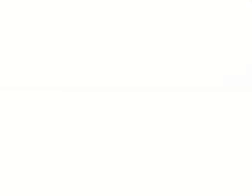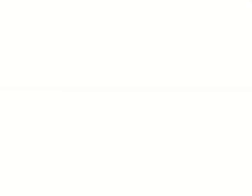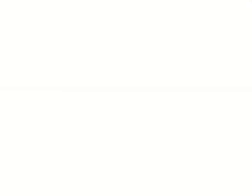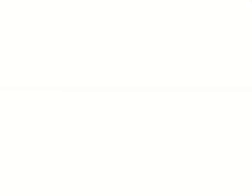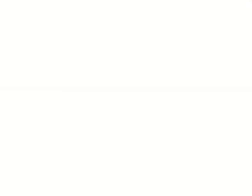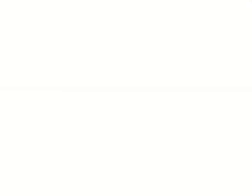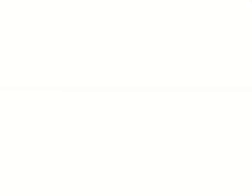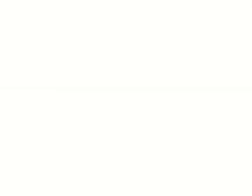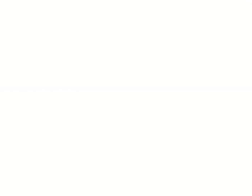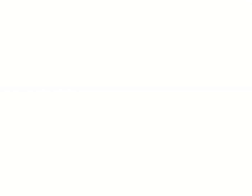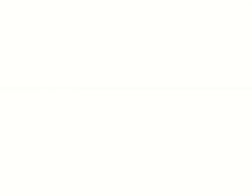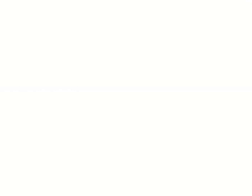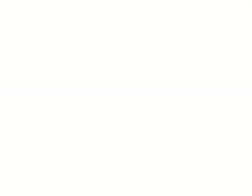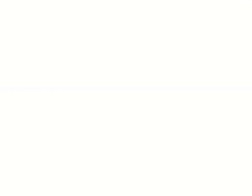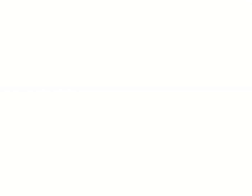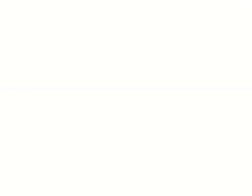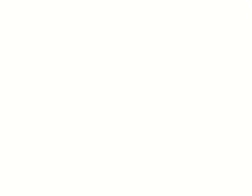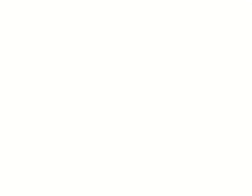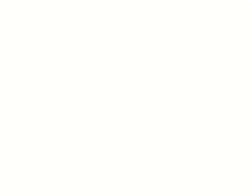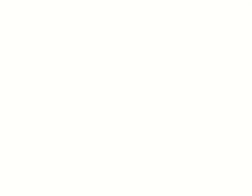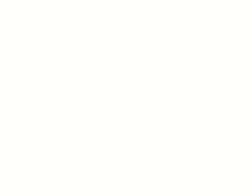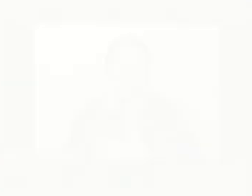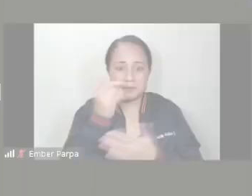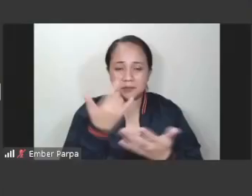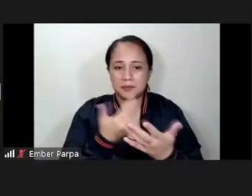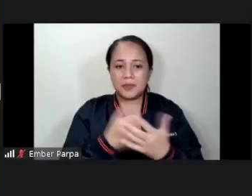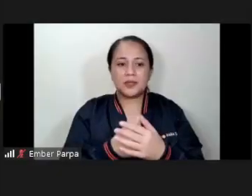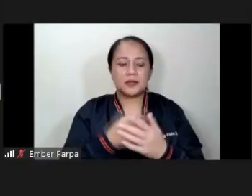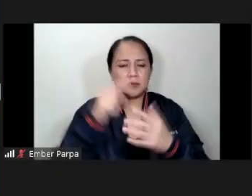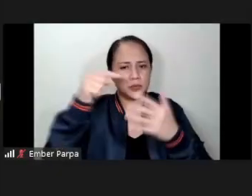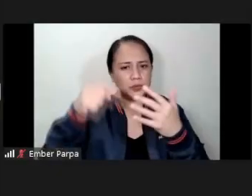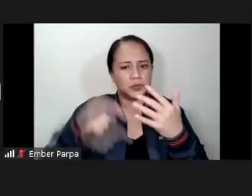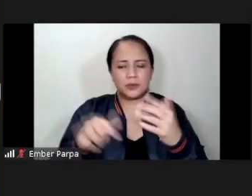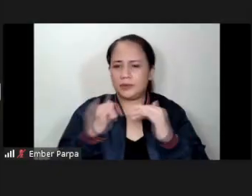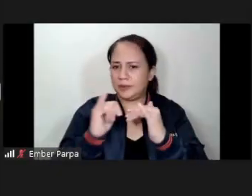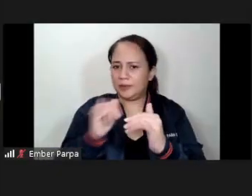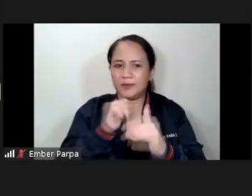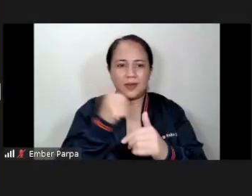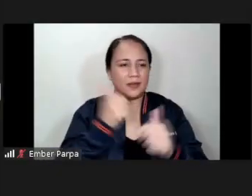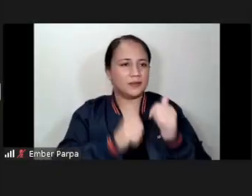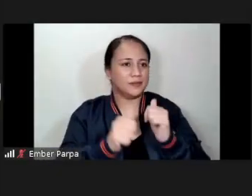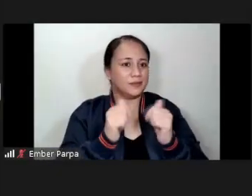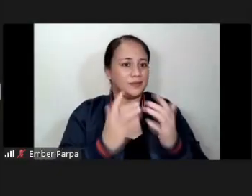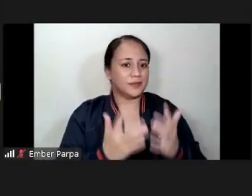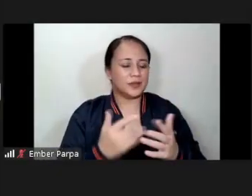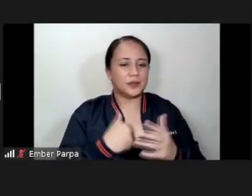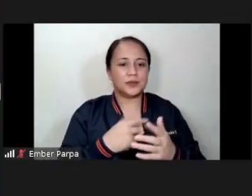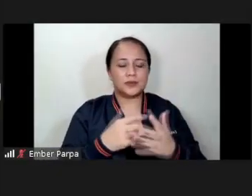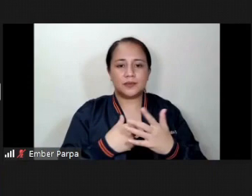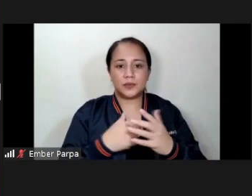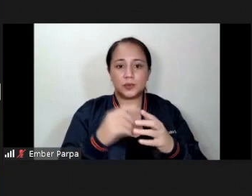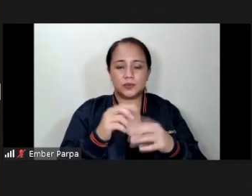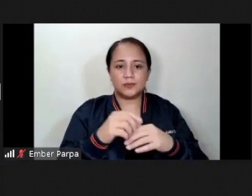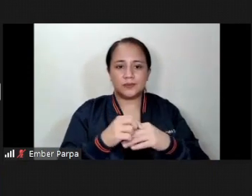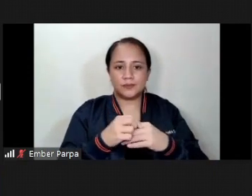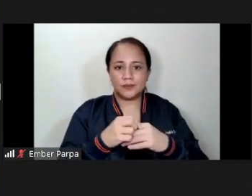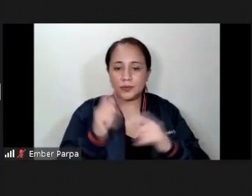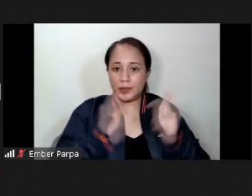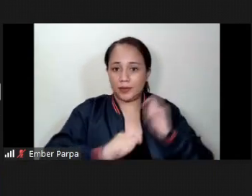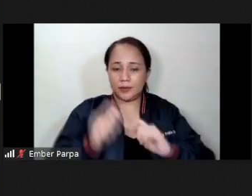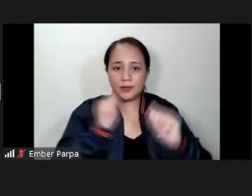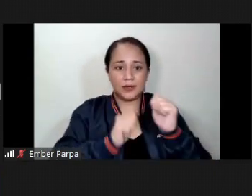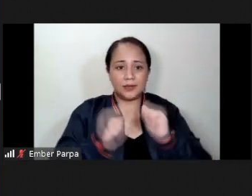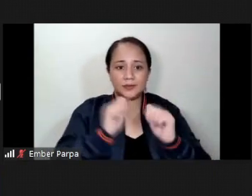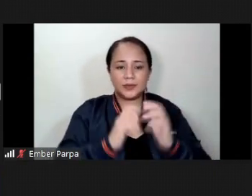directing his own music videos, as well as that of other artists. He is a stage actor, appearing in productions